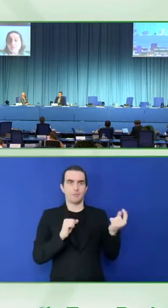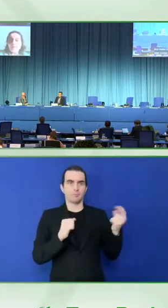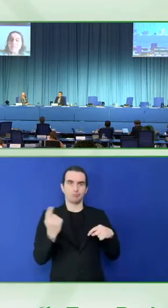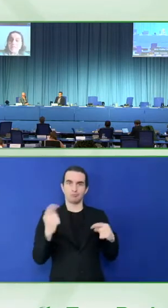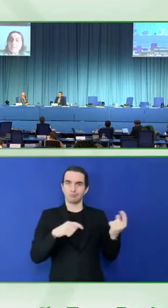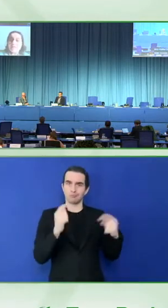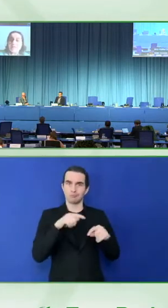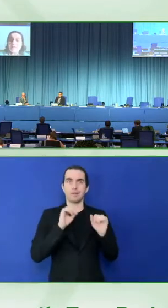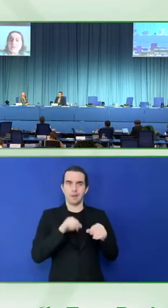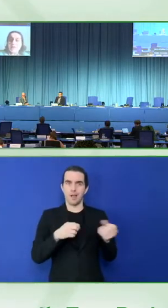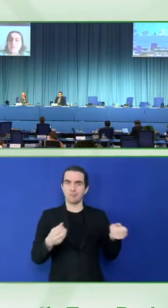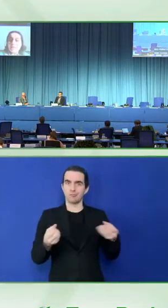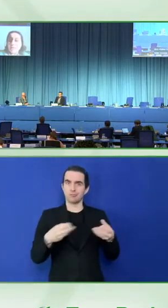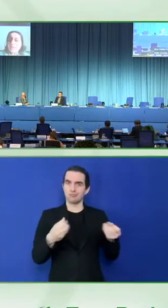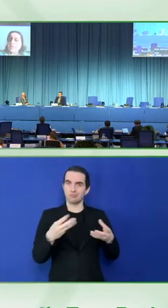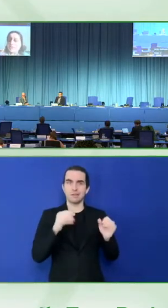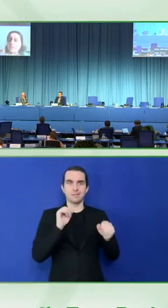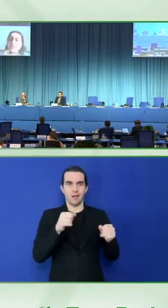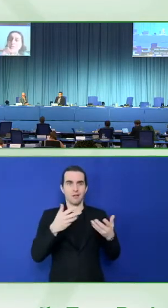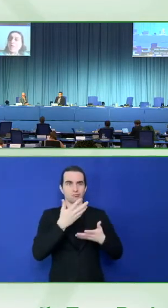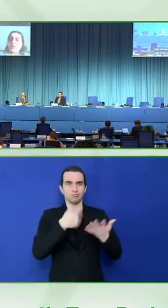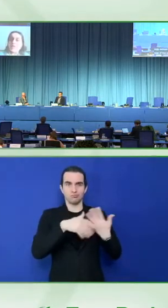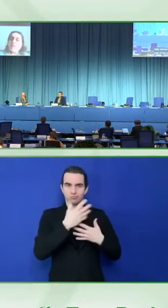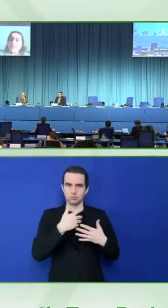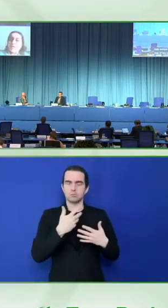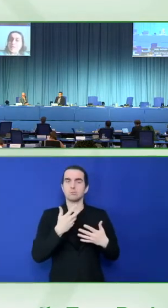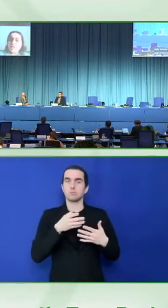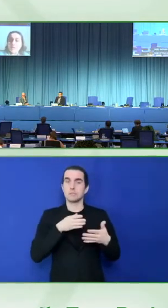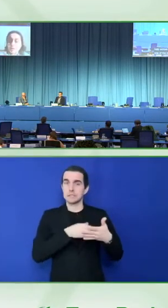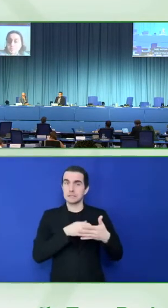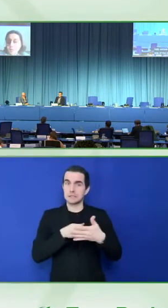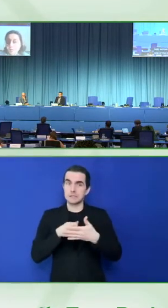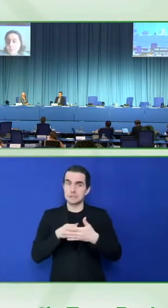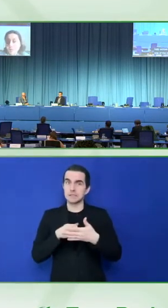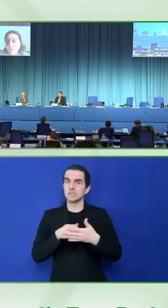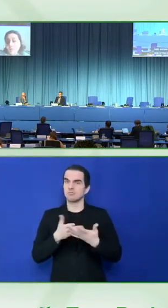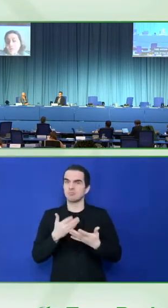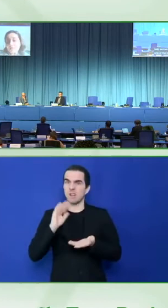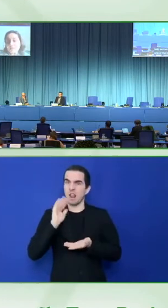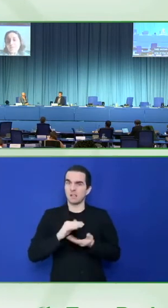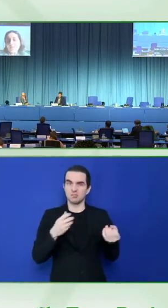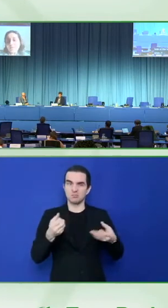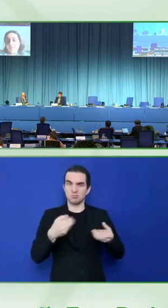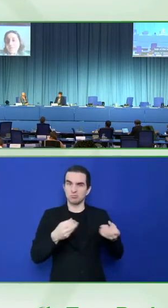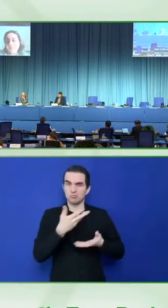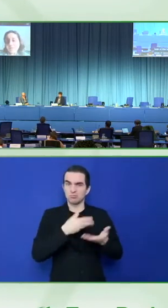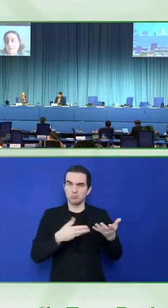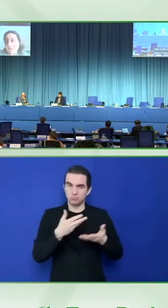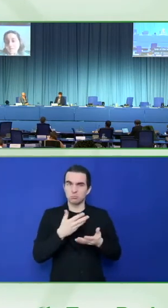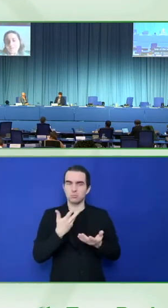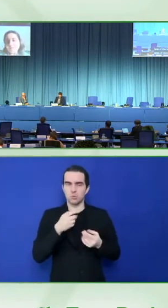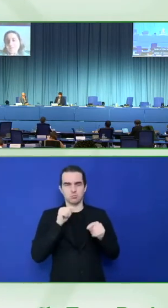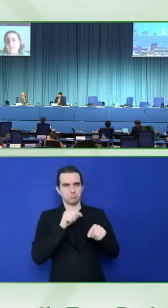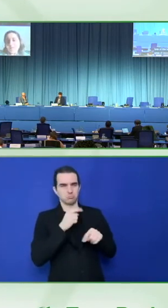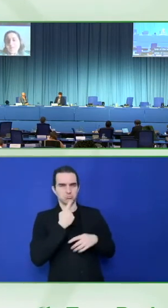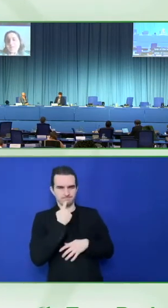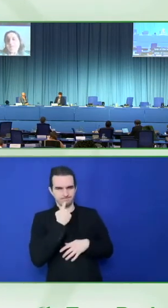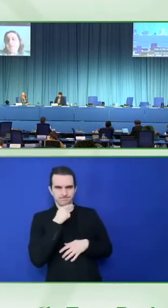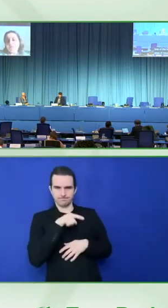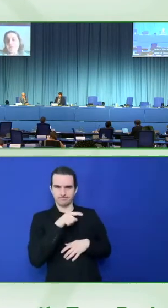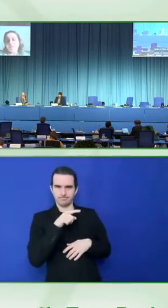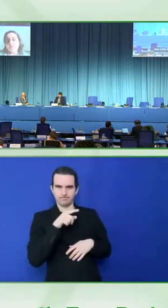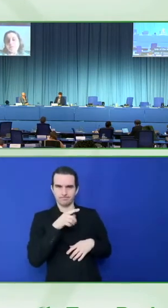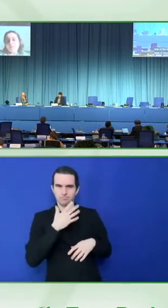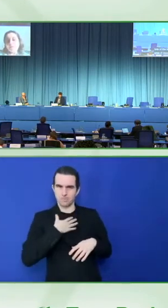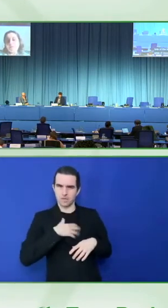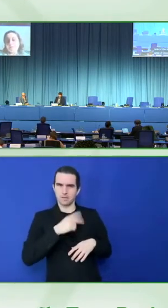that space is going to, almost the similar logic as education, right? Like whatever we innovate here will help, will have